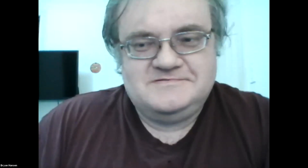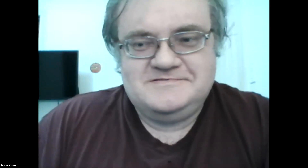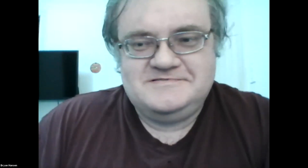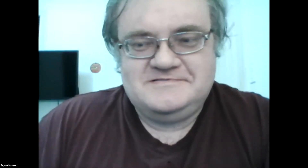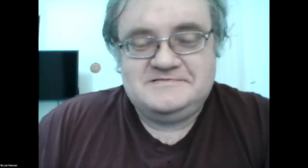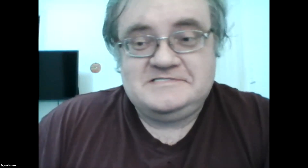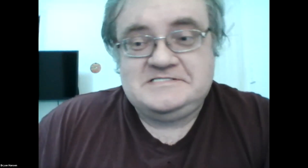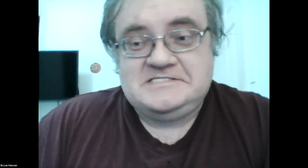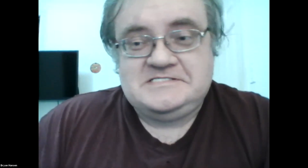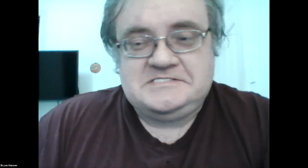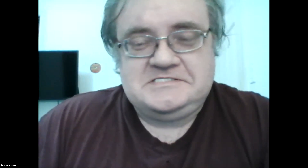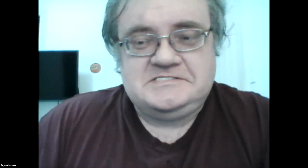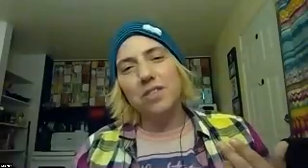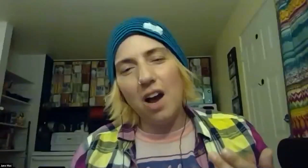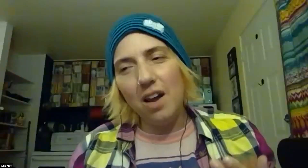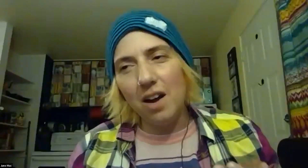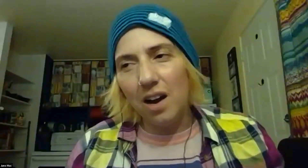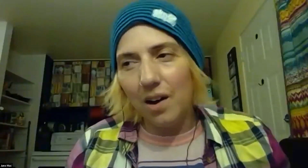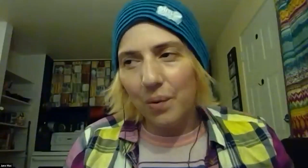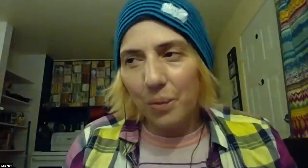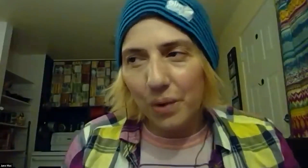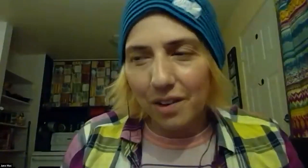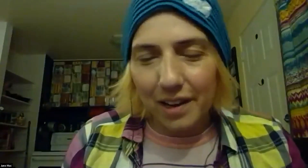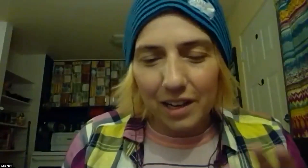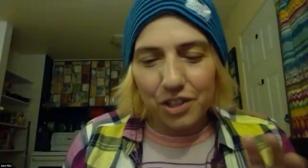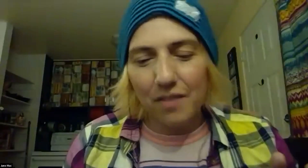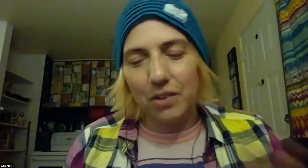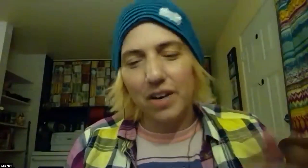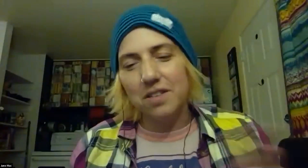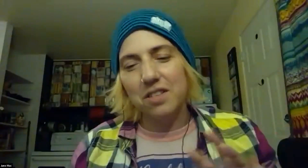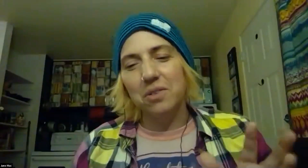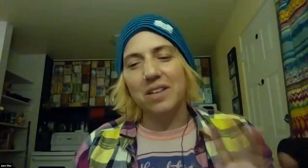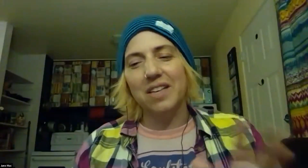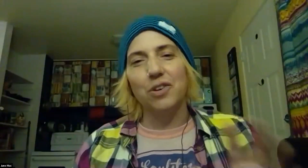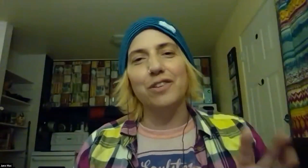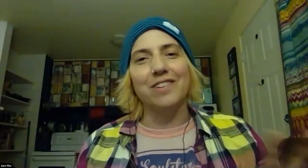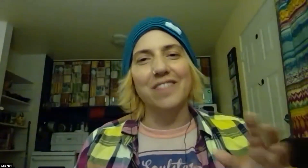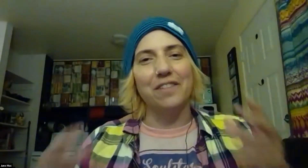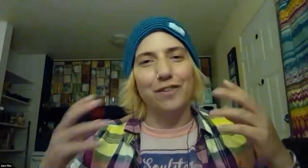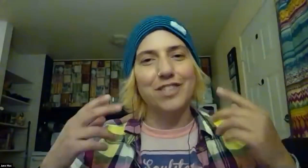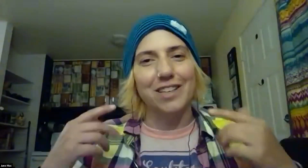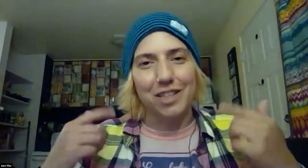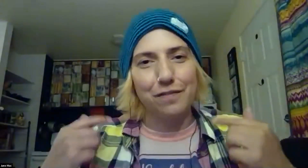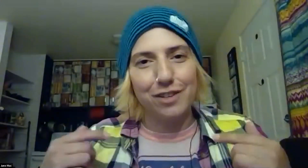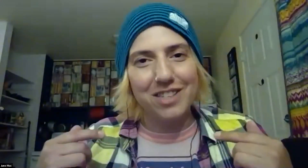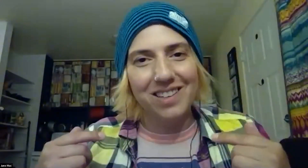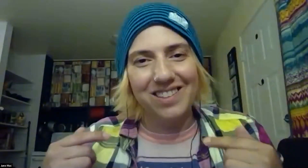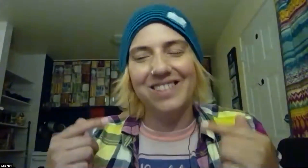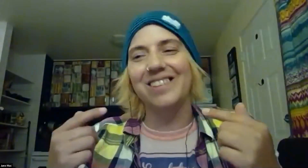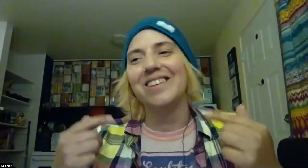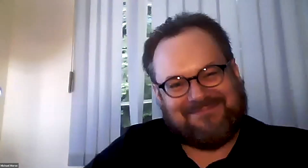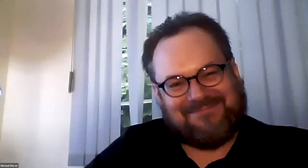Anyways, so my nephews and I, we are like actually having a race to see who gets all their like a full set of teeth